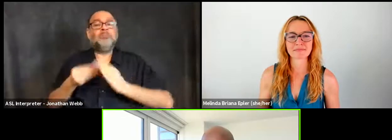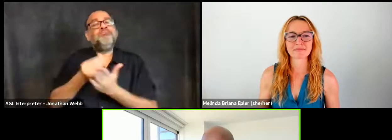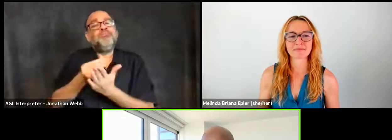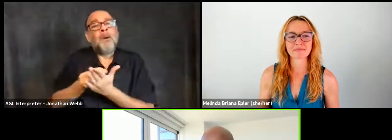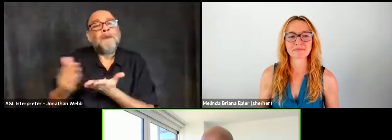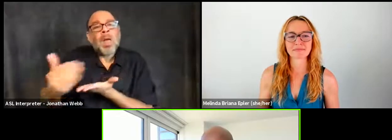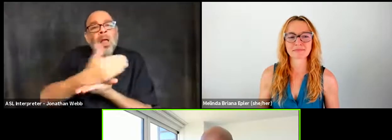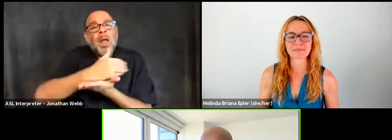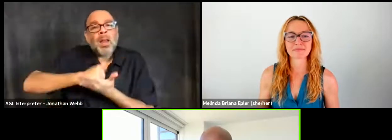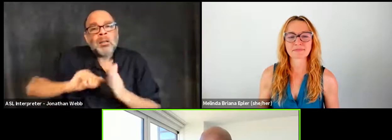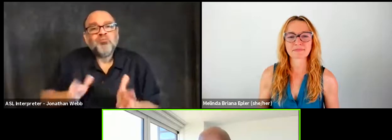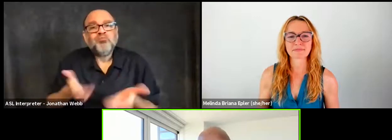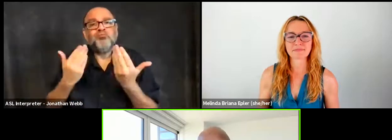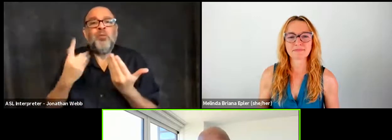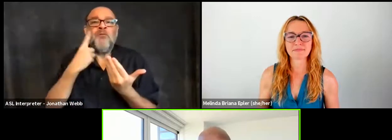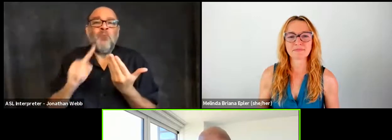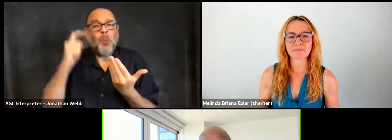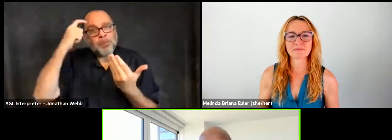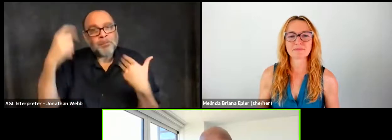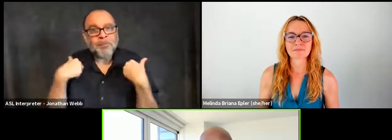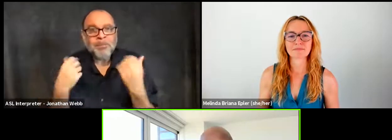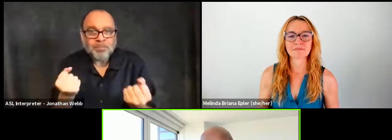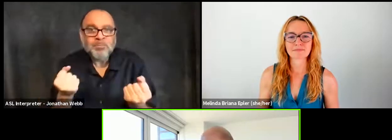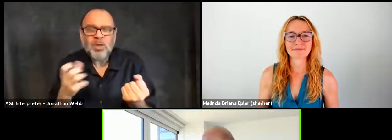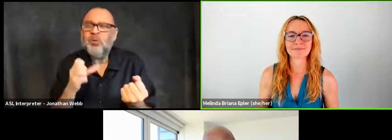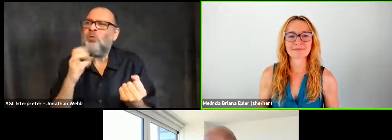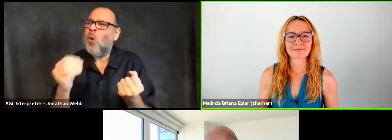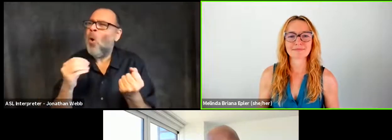share, the journey and advocate for mental health.